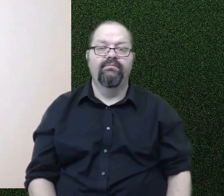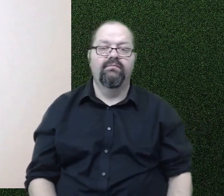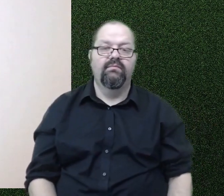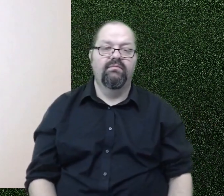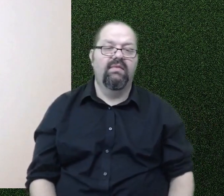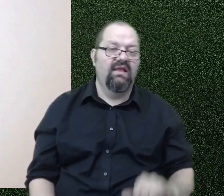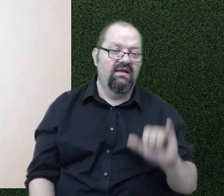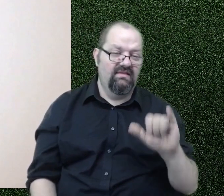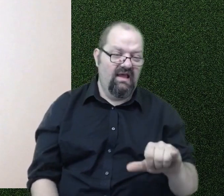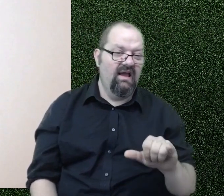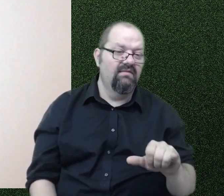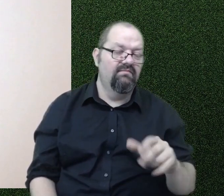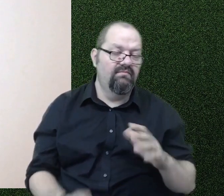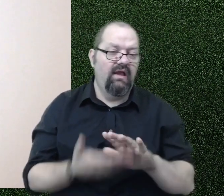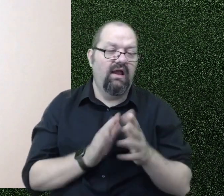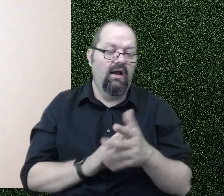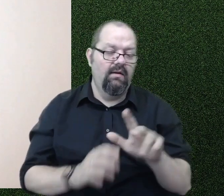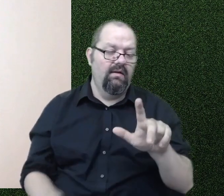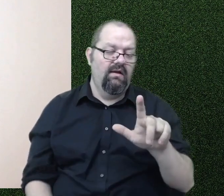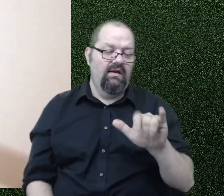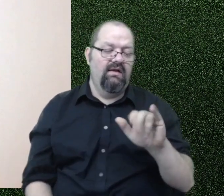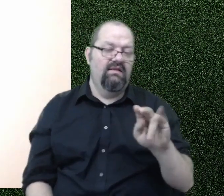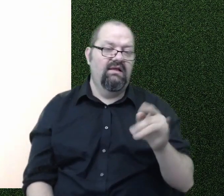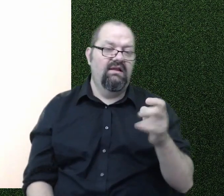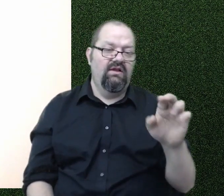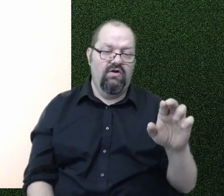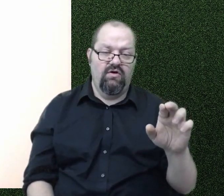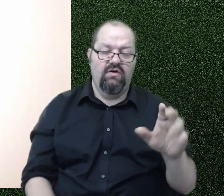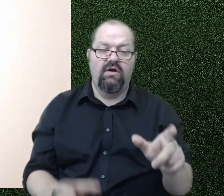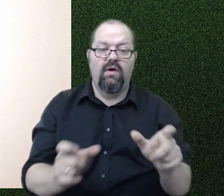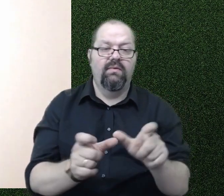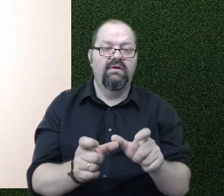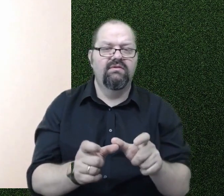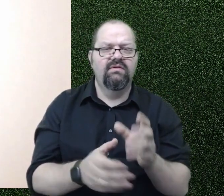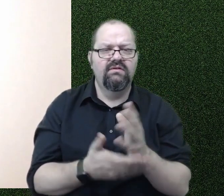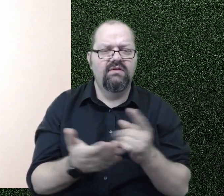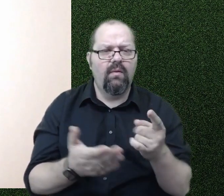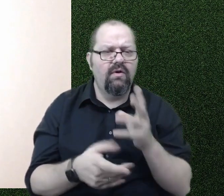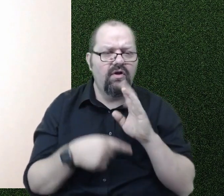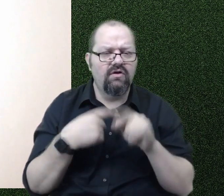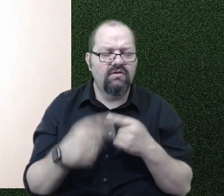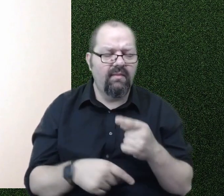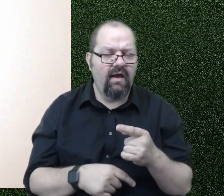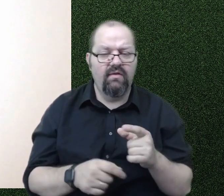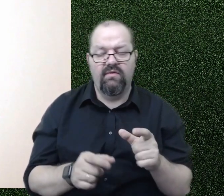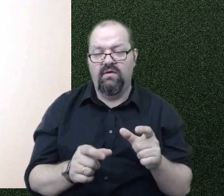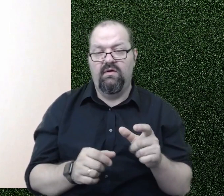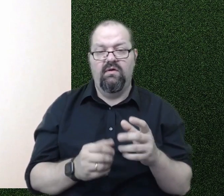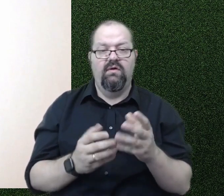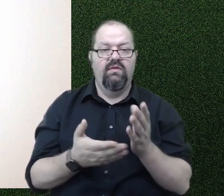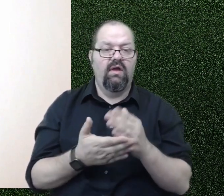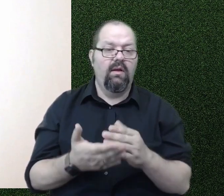linear combination means. Now when somebody talks about the components of v,